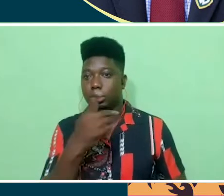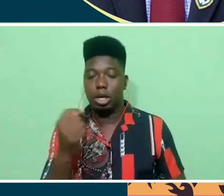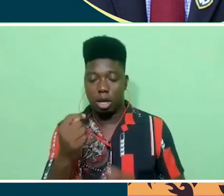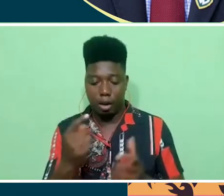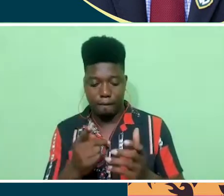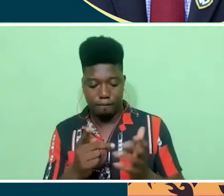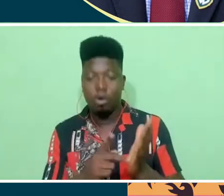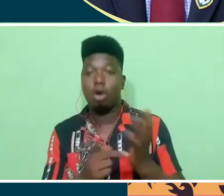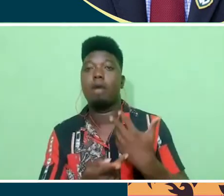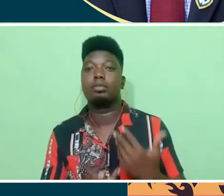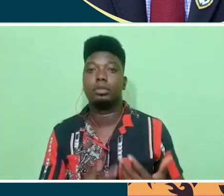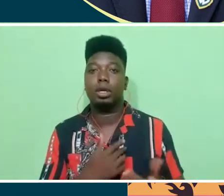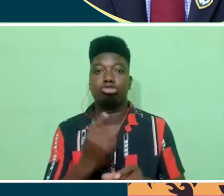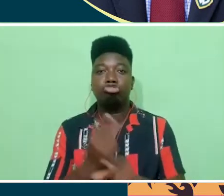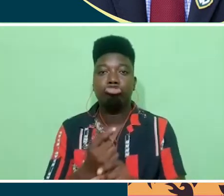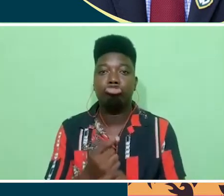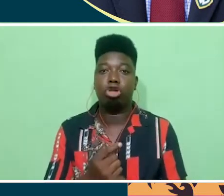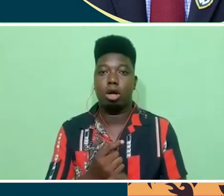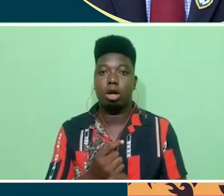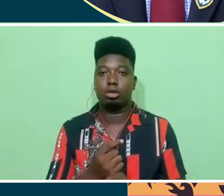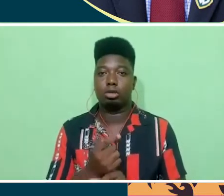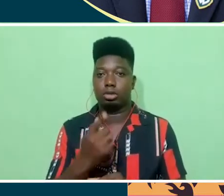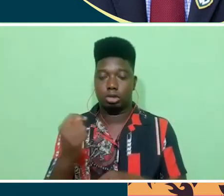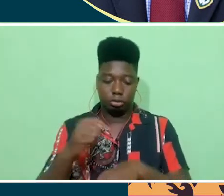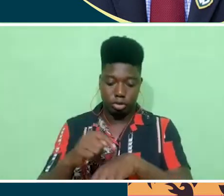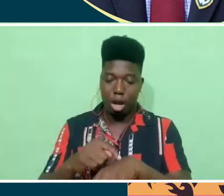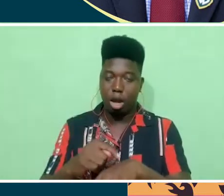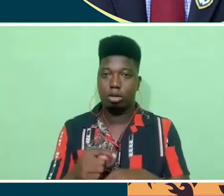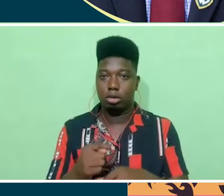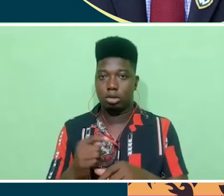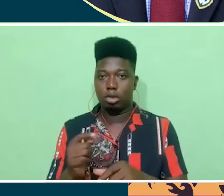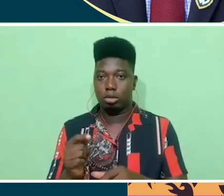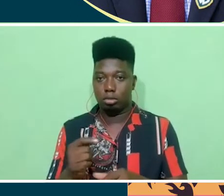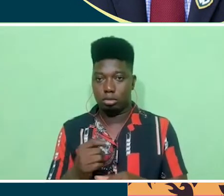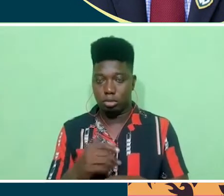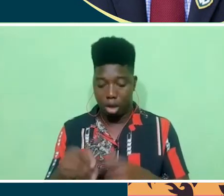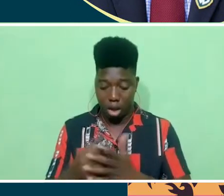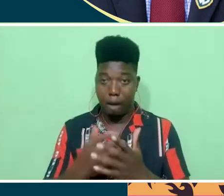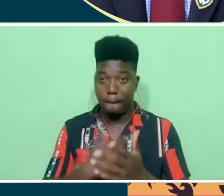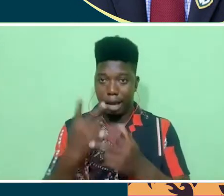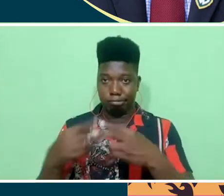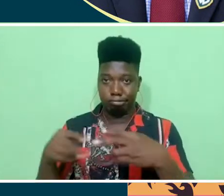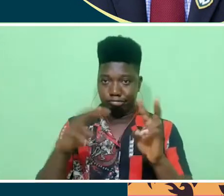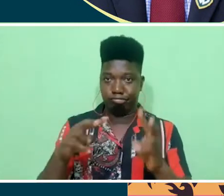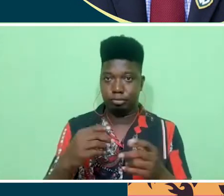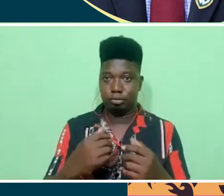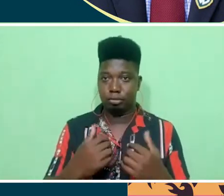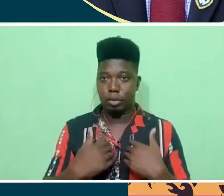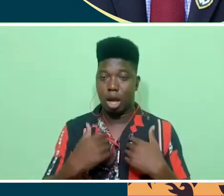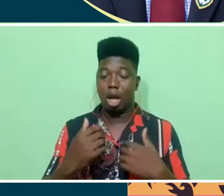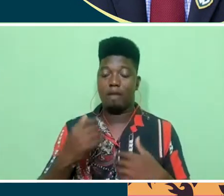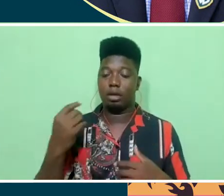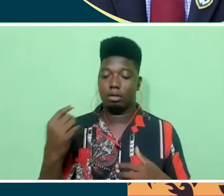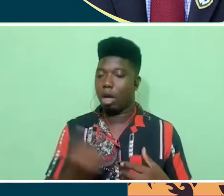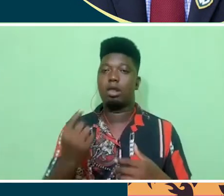just had female superiors since then. All my supervisors have been females. And some of the things I've been learning, the skills they've